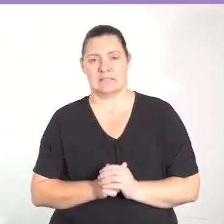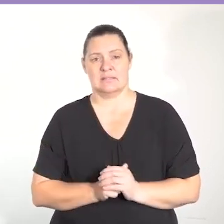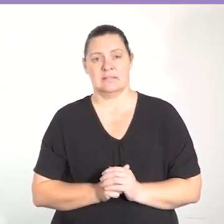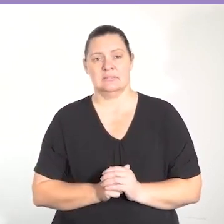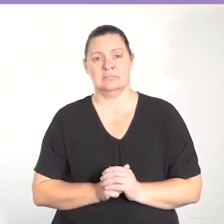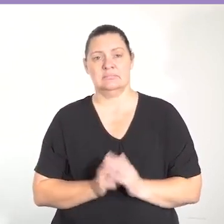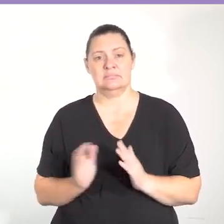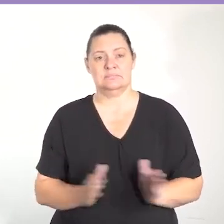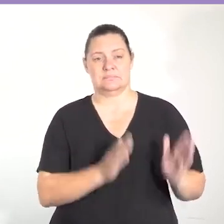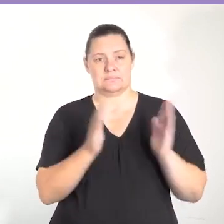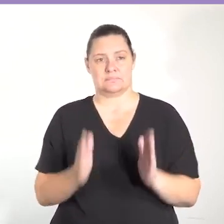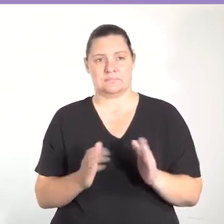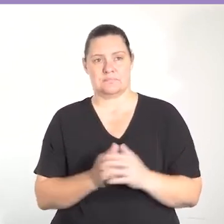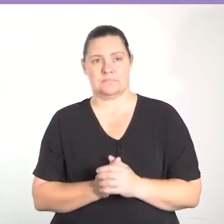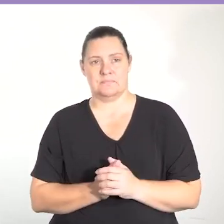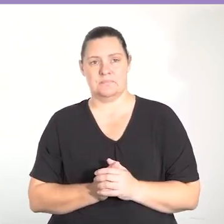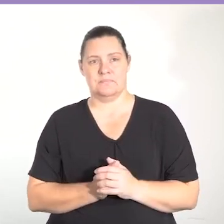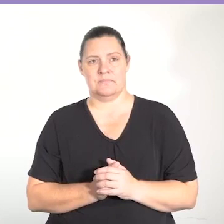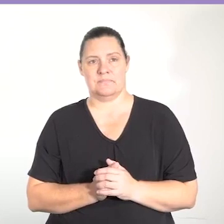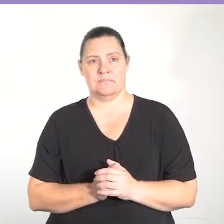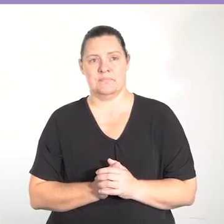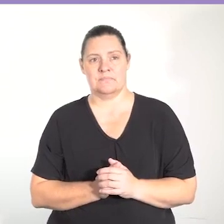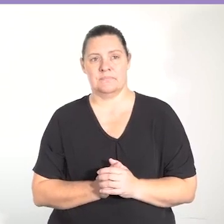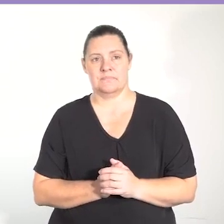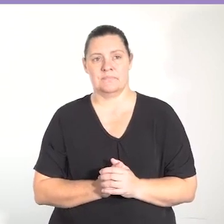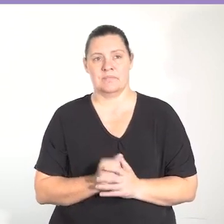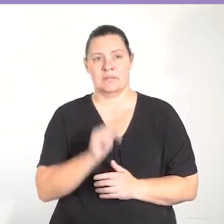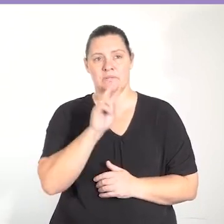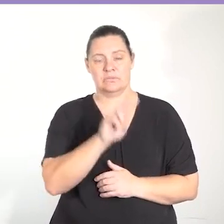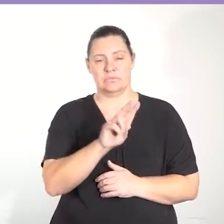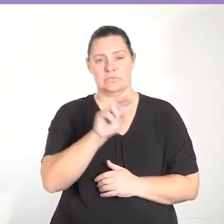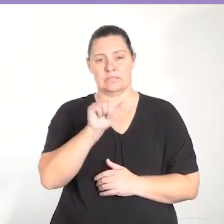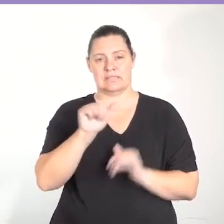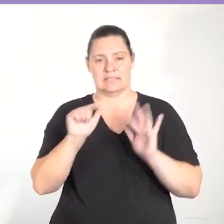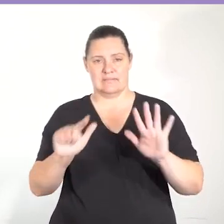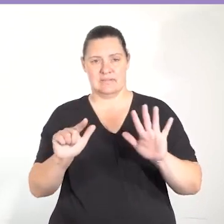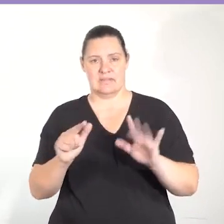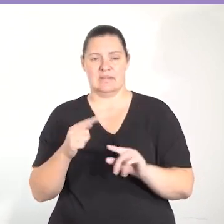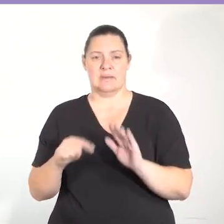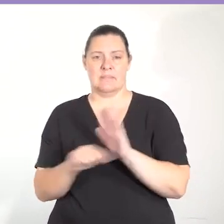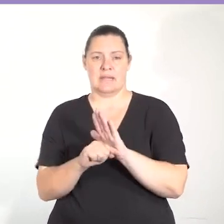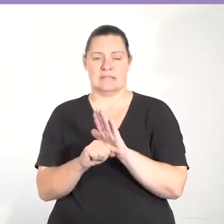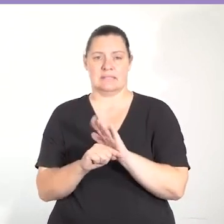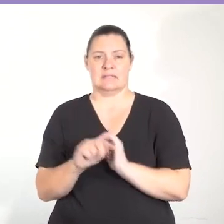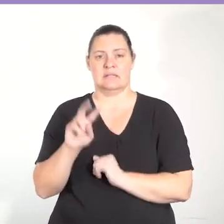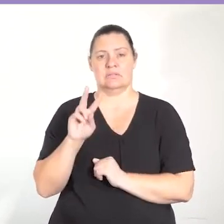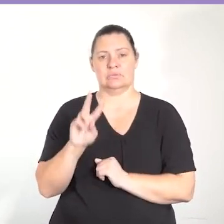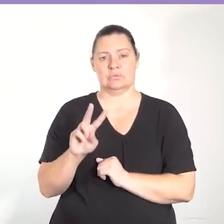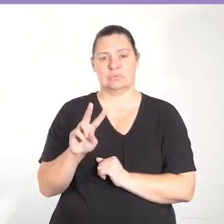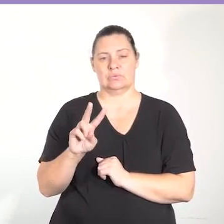136. Let's move on to the next one. We have 267 minus